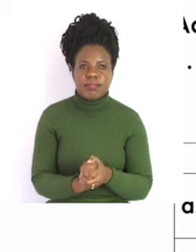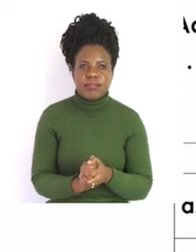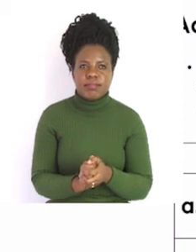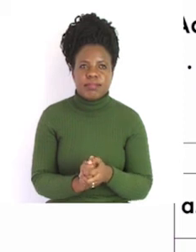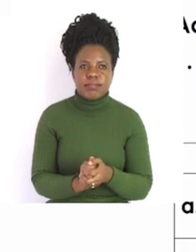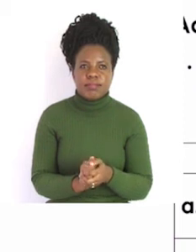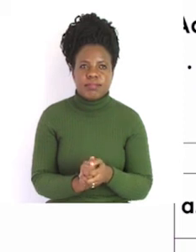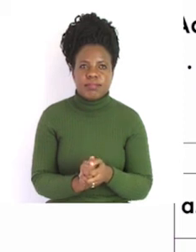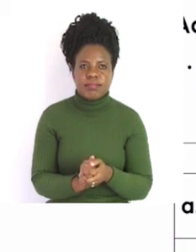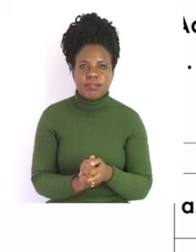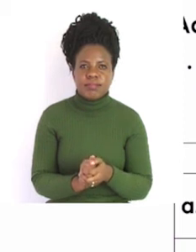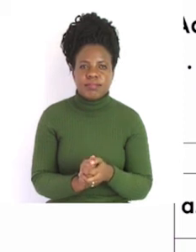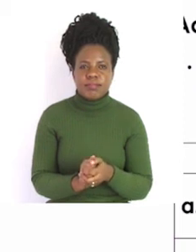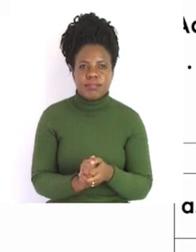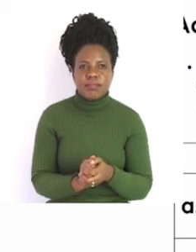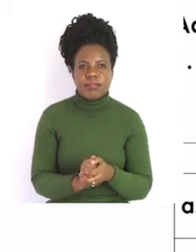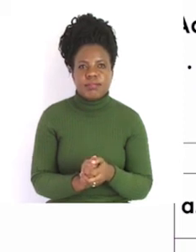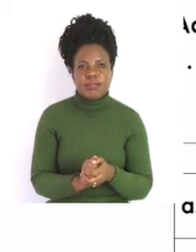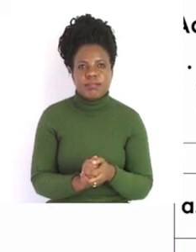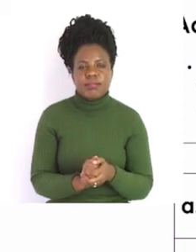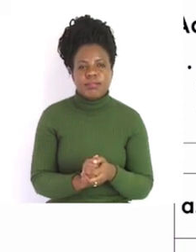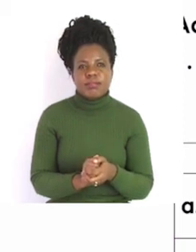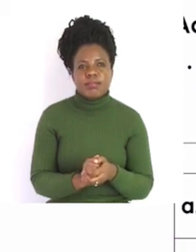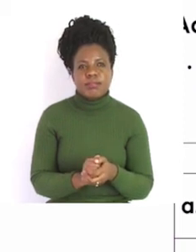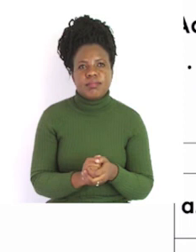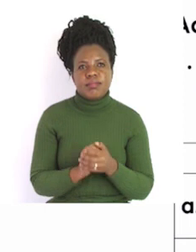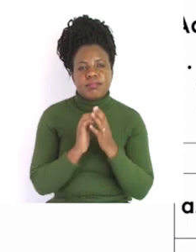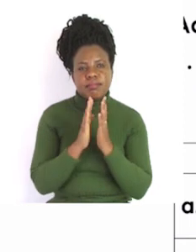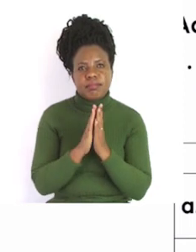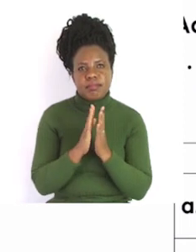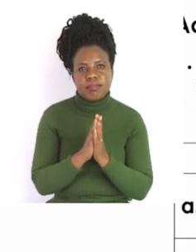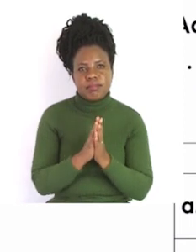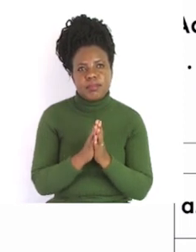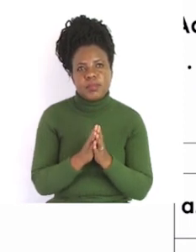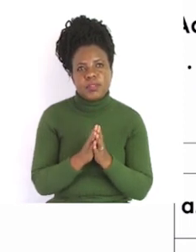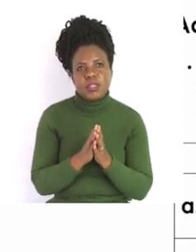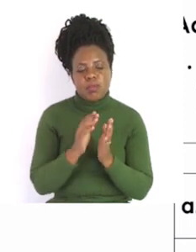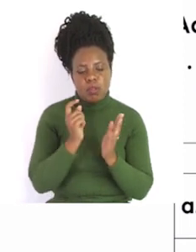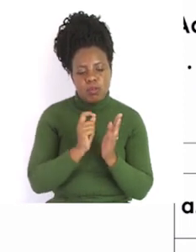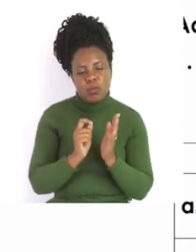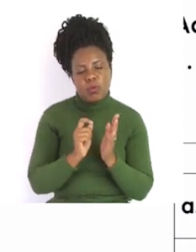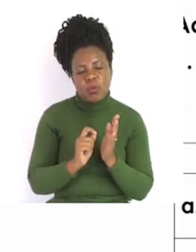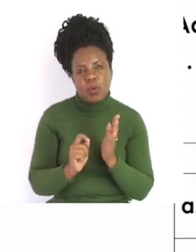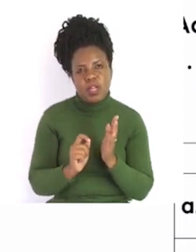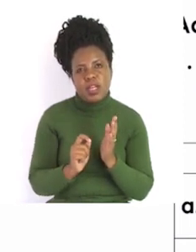Okay, now in that activity it says, below are final answers of 5